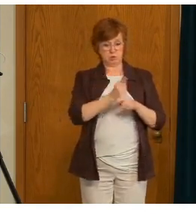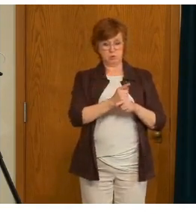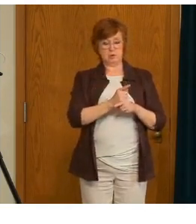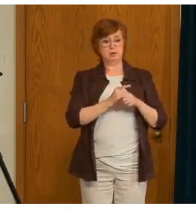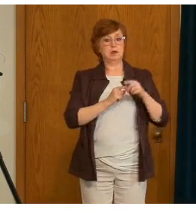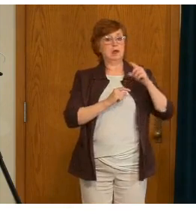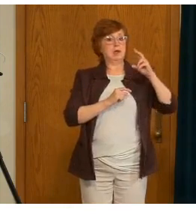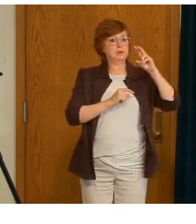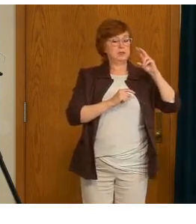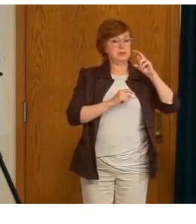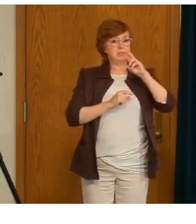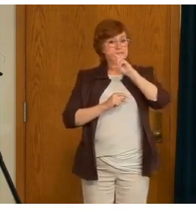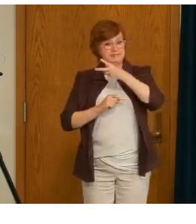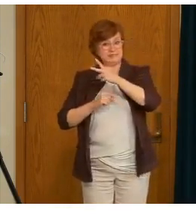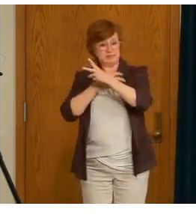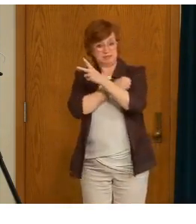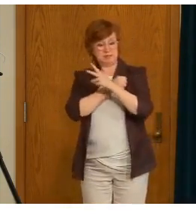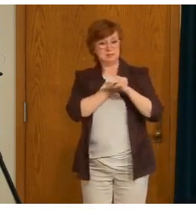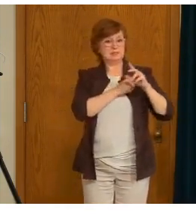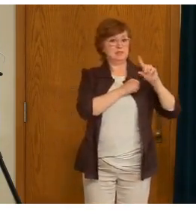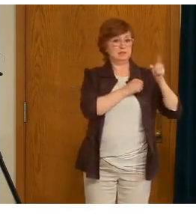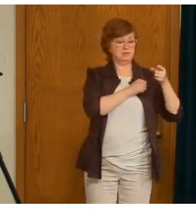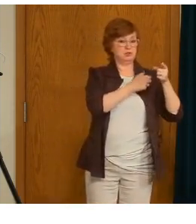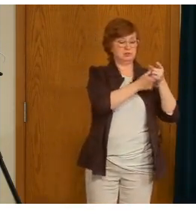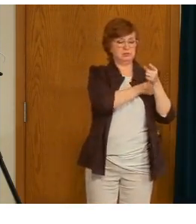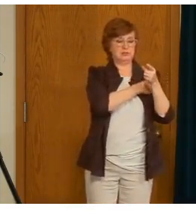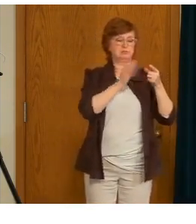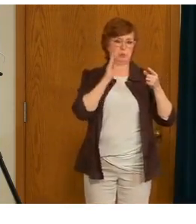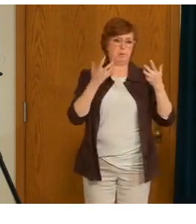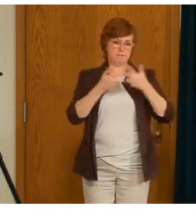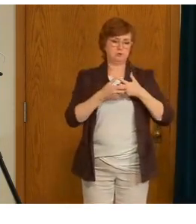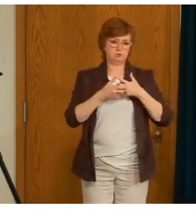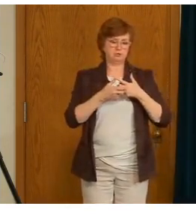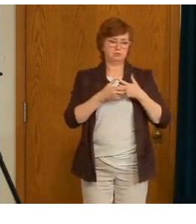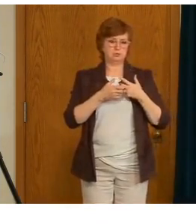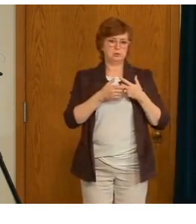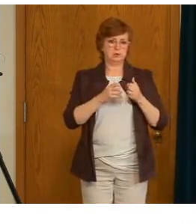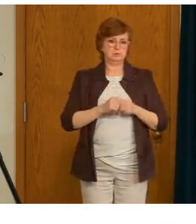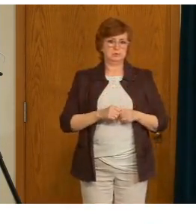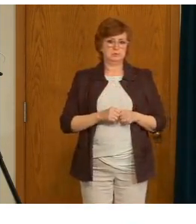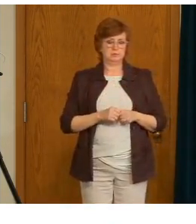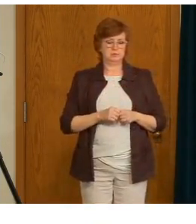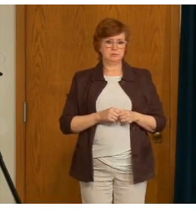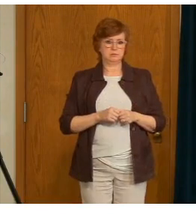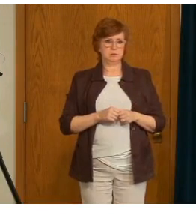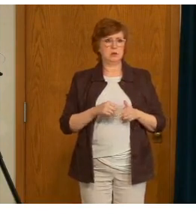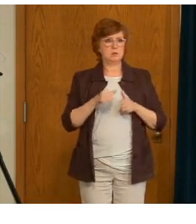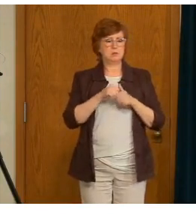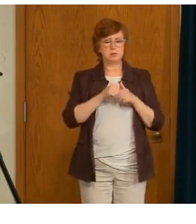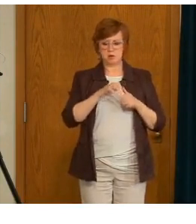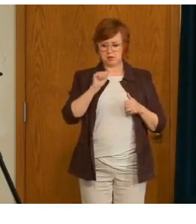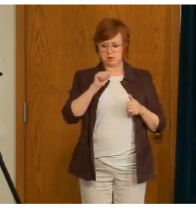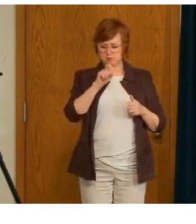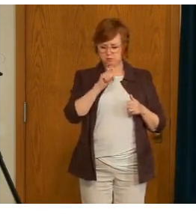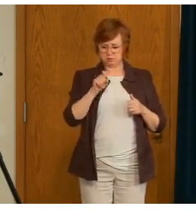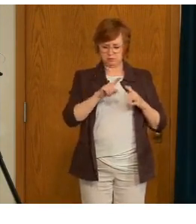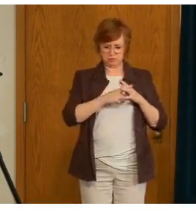matched to first doses that were given. And because AstraZeneca started middle of